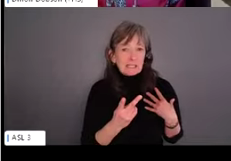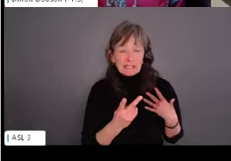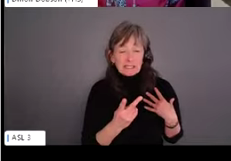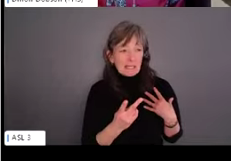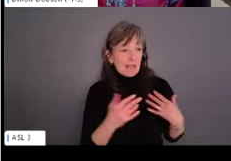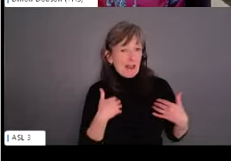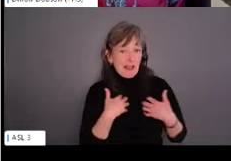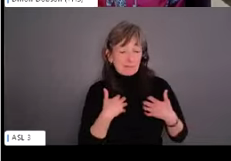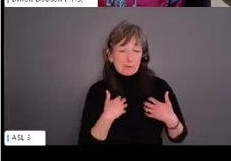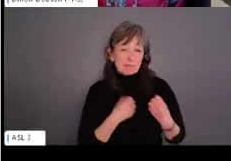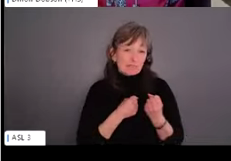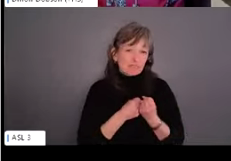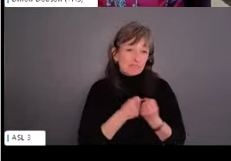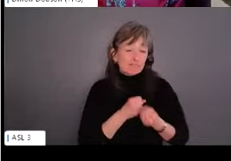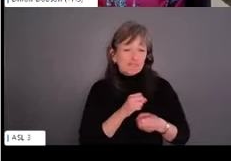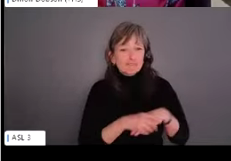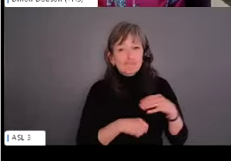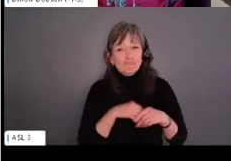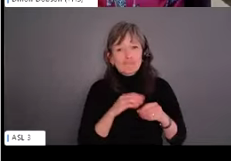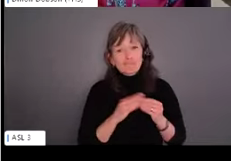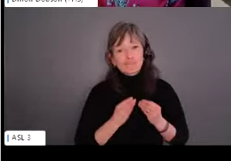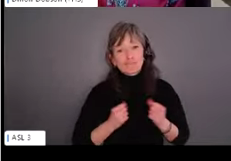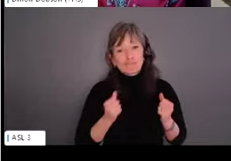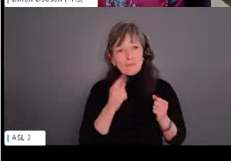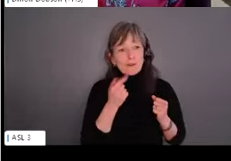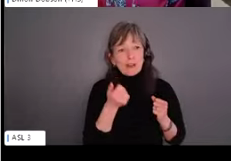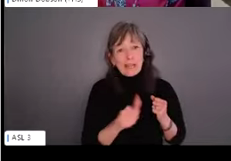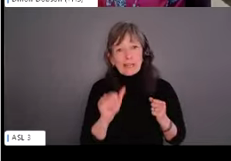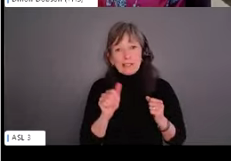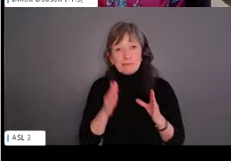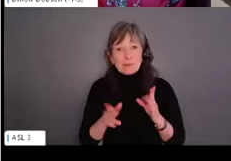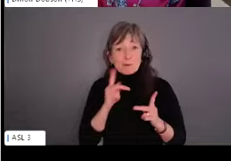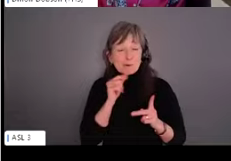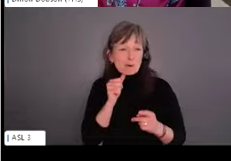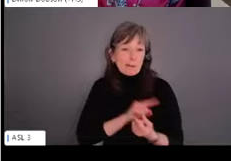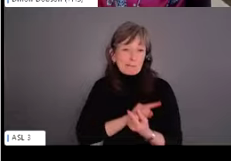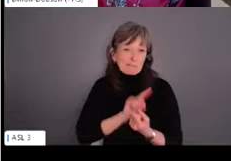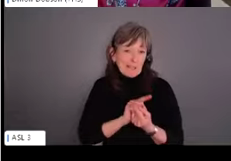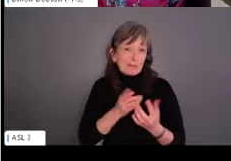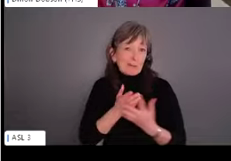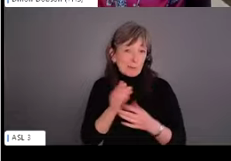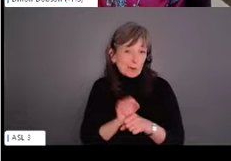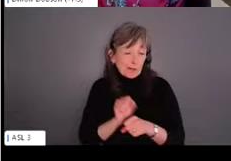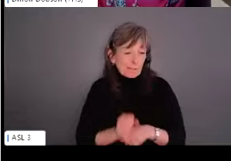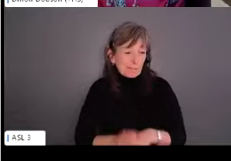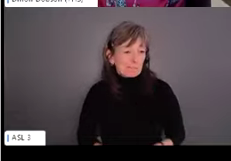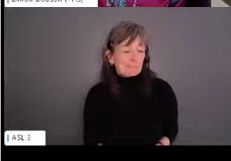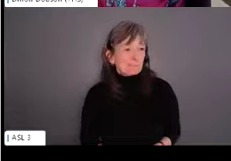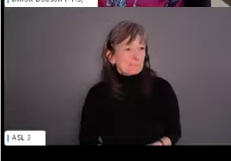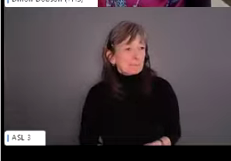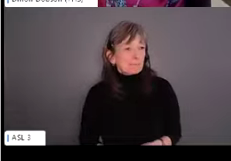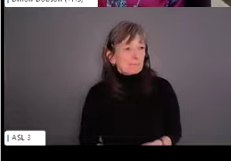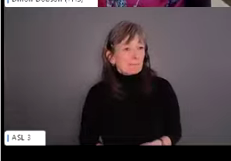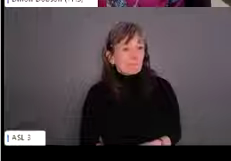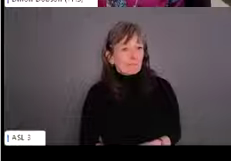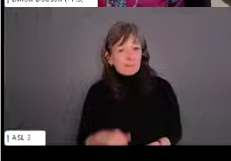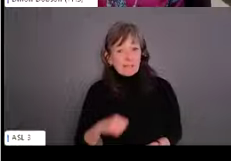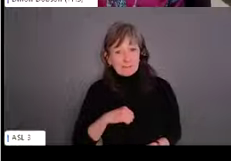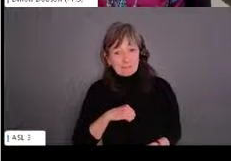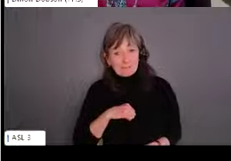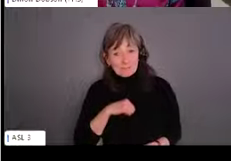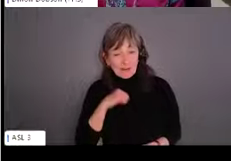provide comfort and healing to the clients that have kindly shared their lives with me. I am really proud to be